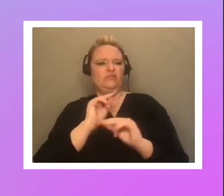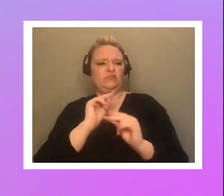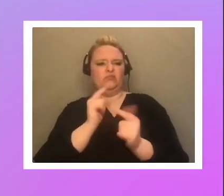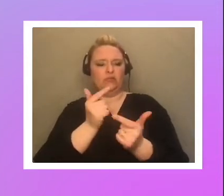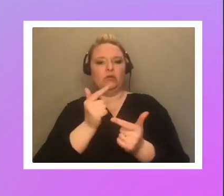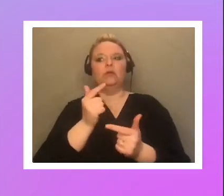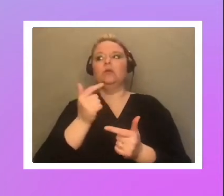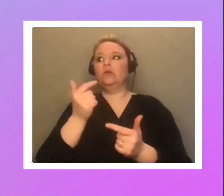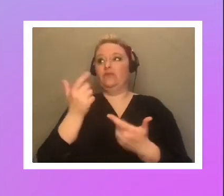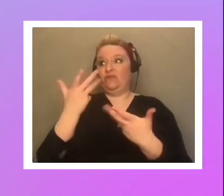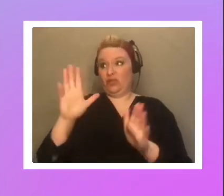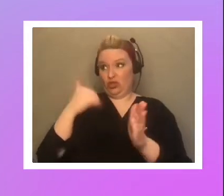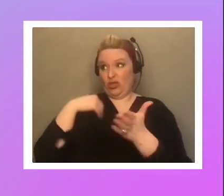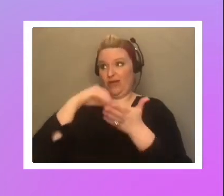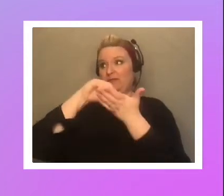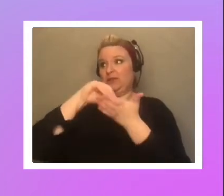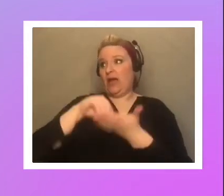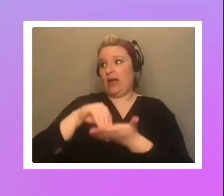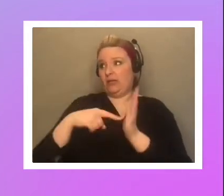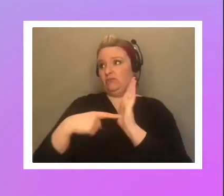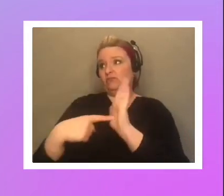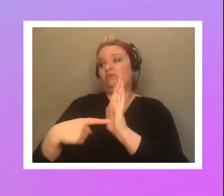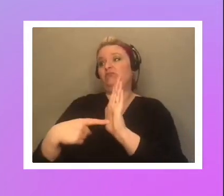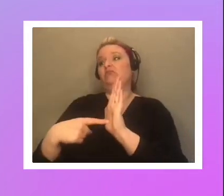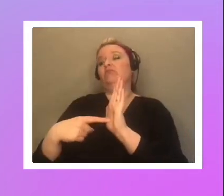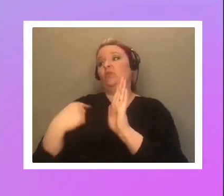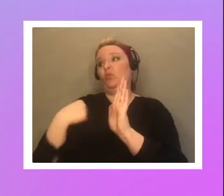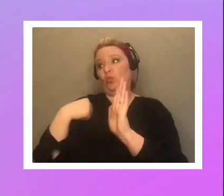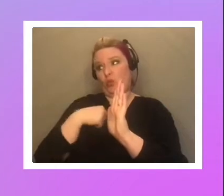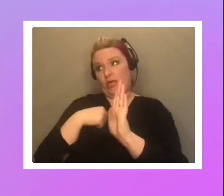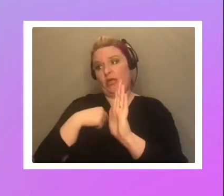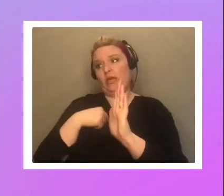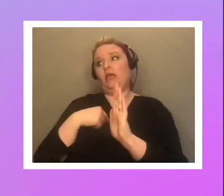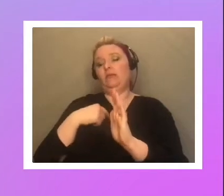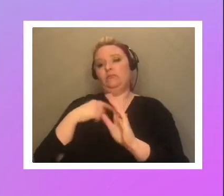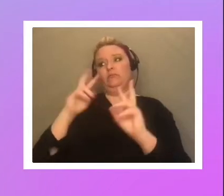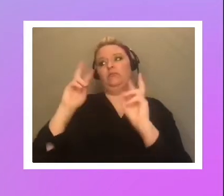have documentation that shows you made a good faith